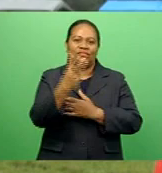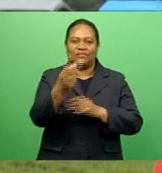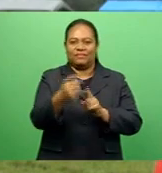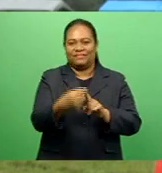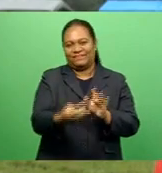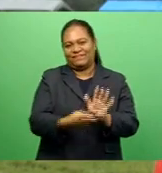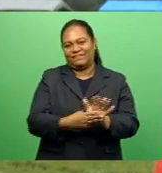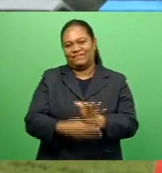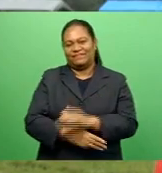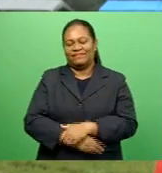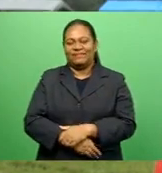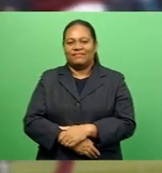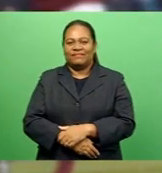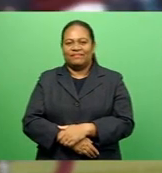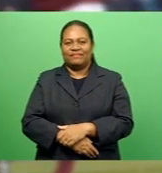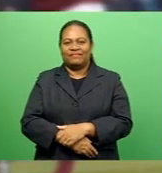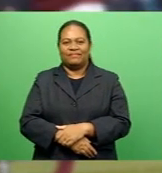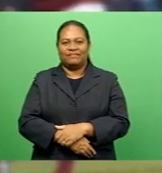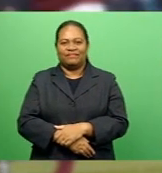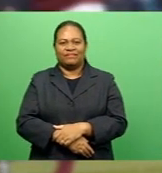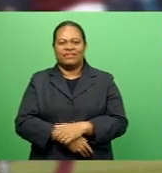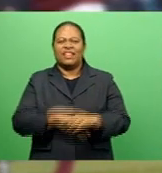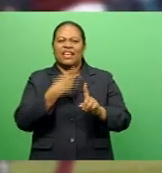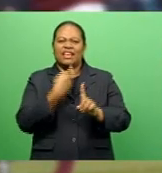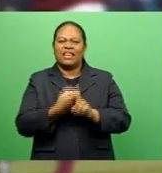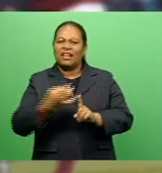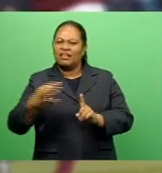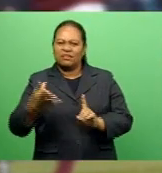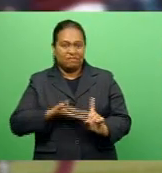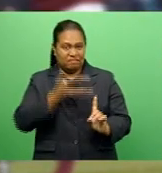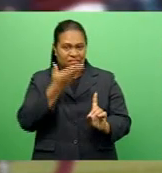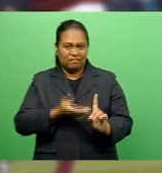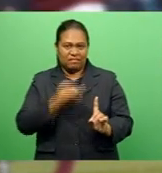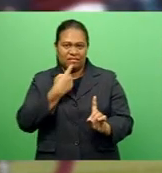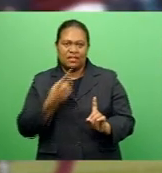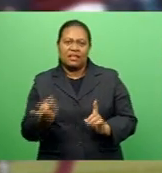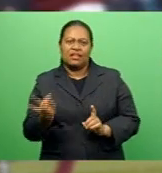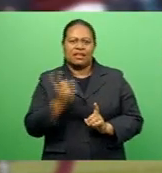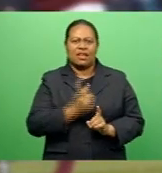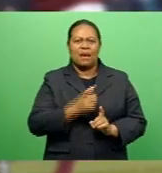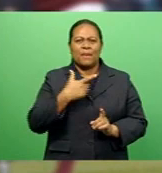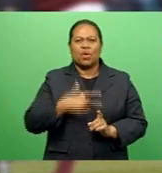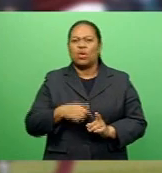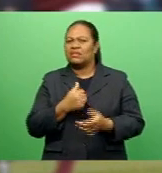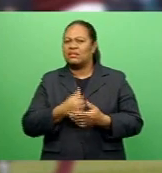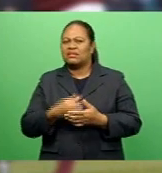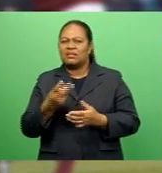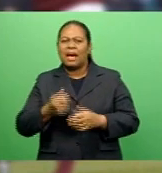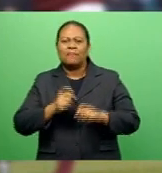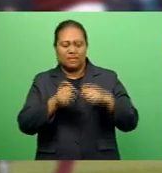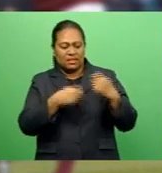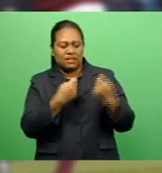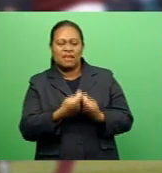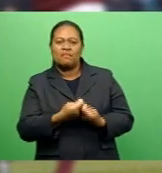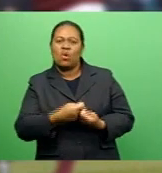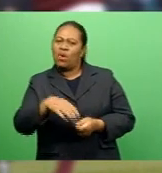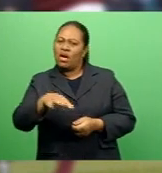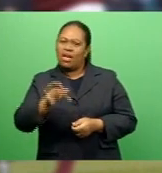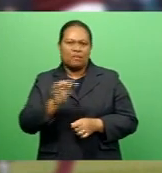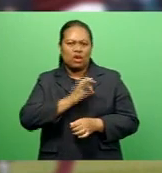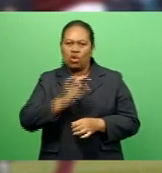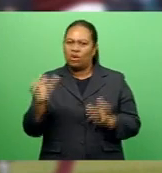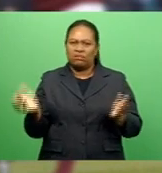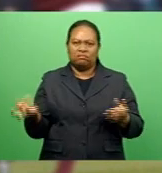Tavi, FBC Sports. Kelechi Iheanacho stepped up superbly in the absence of a number of injured teammates to earn Champions